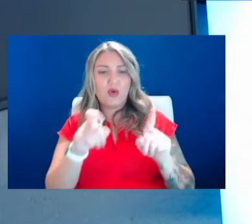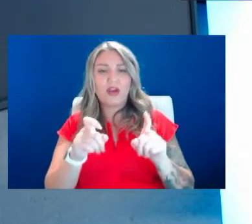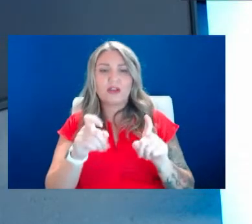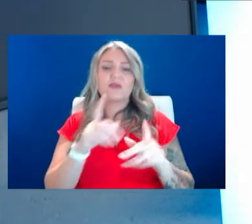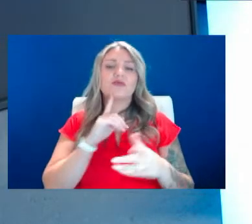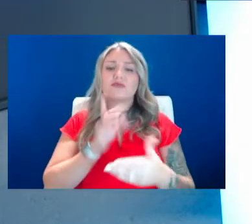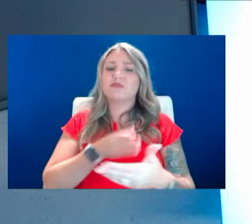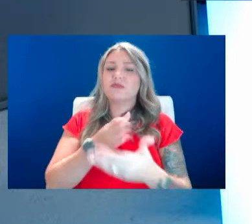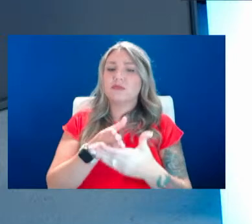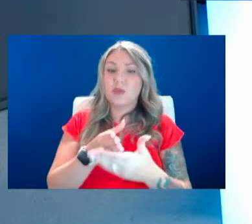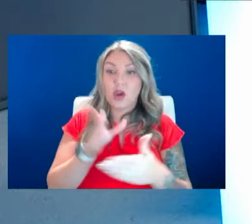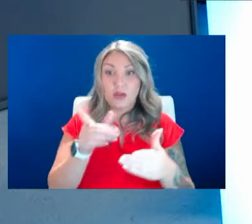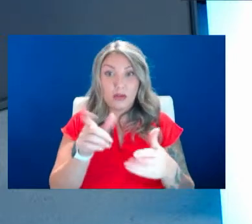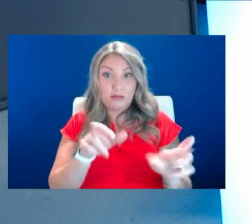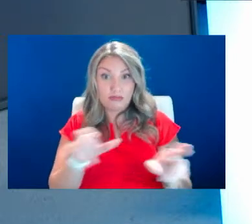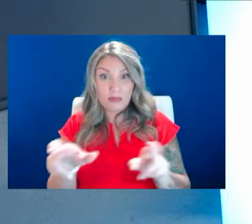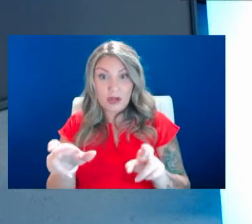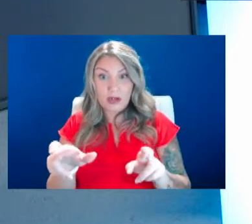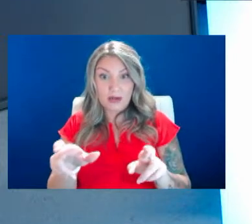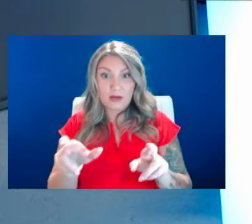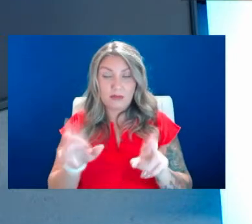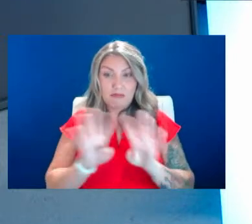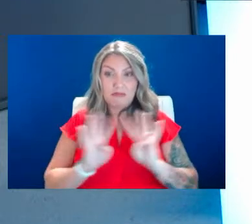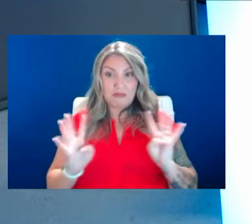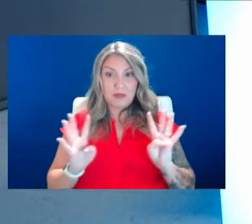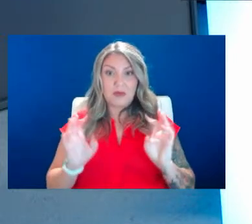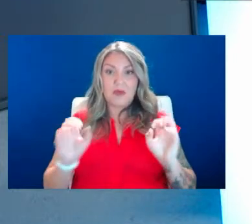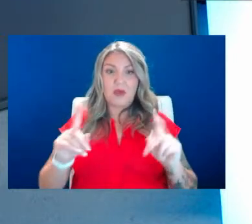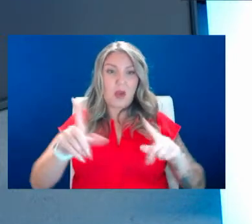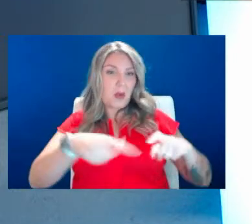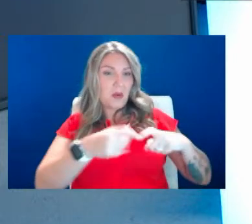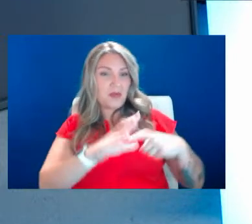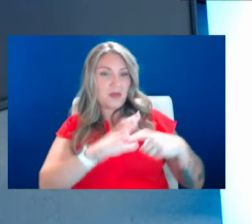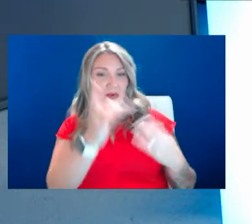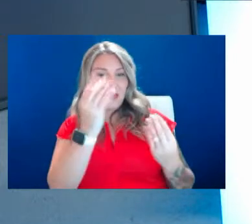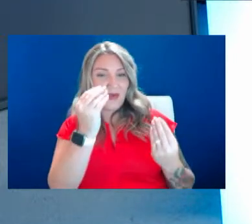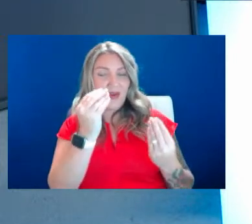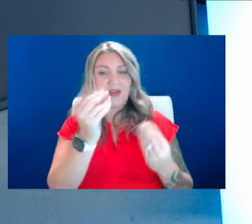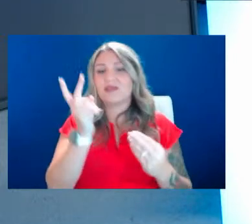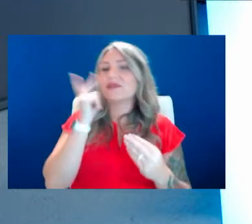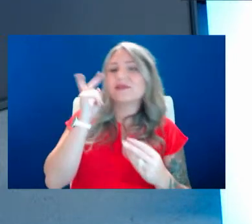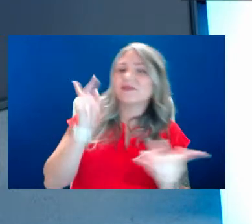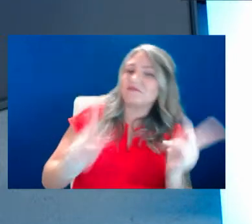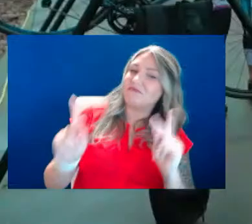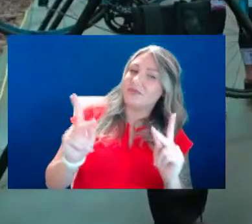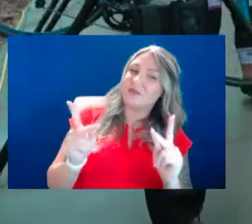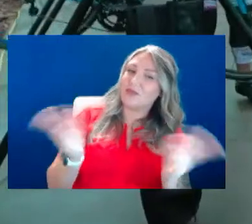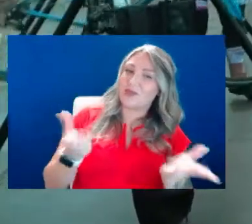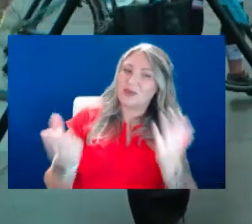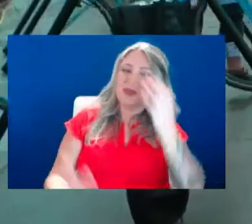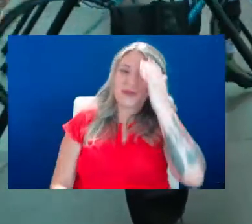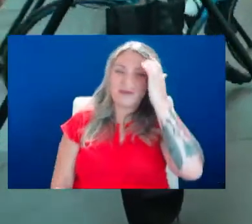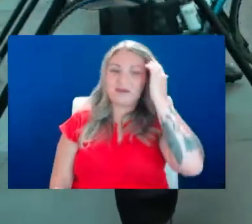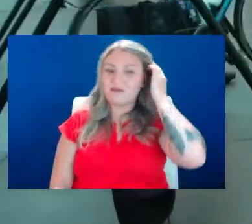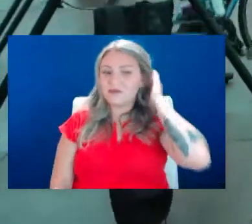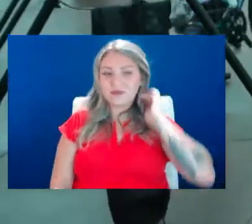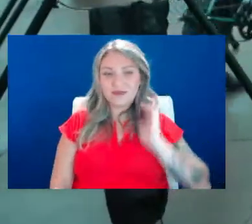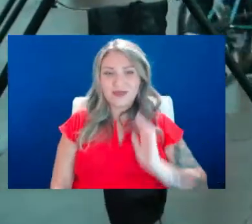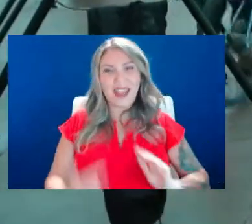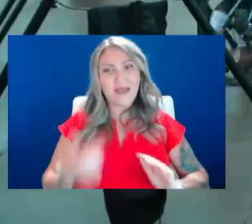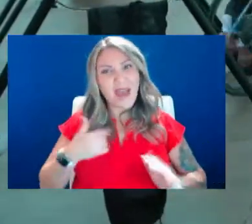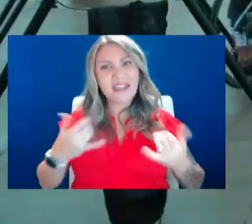They're assembling. They're assembling. Okay, hold your thought. Yeah. Let's see what these folks are going to do here. Am I still counting them